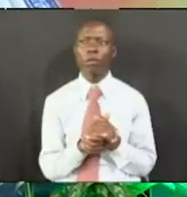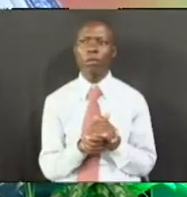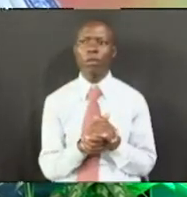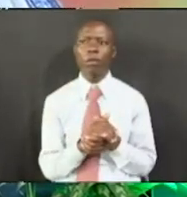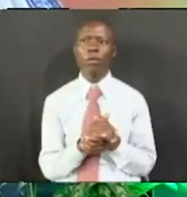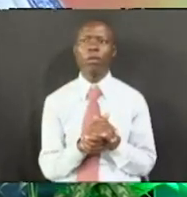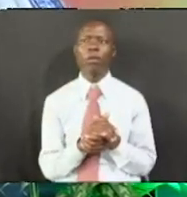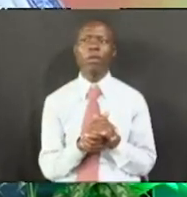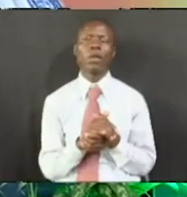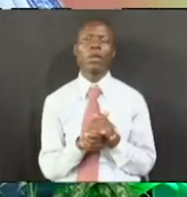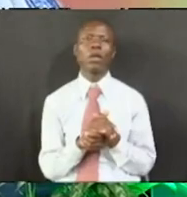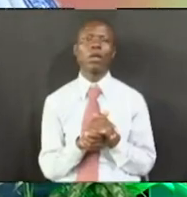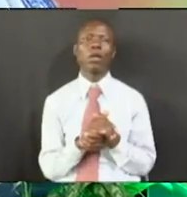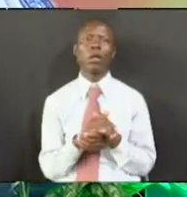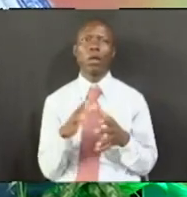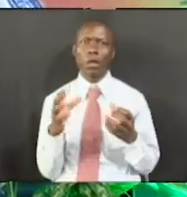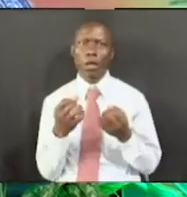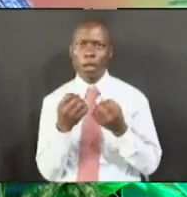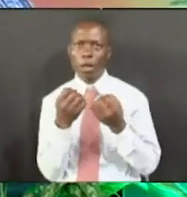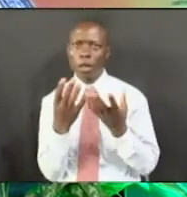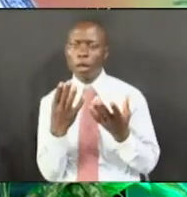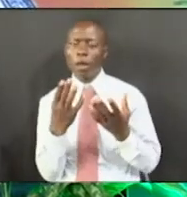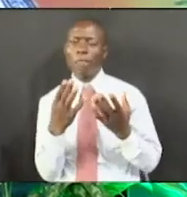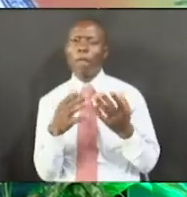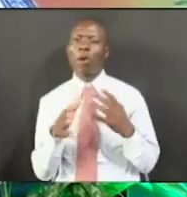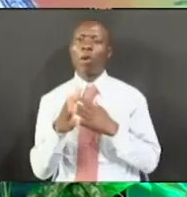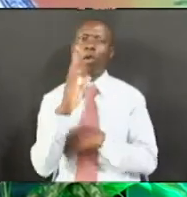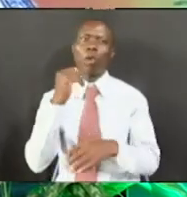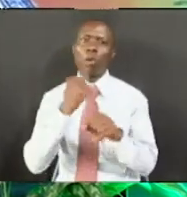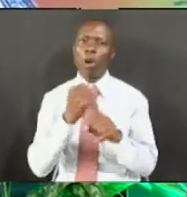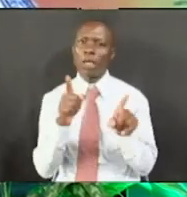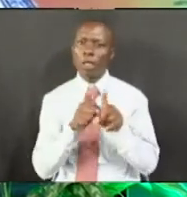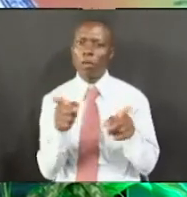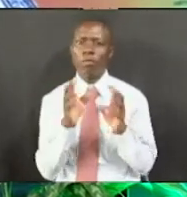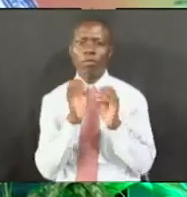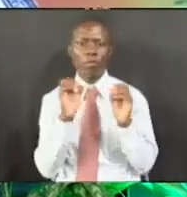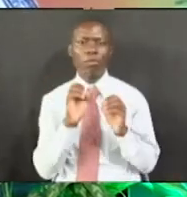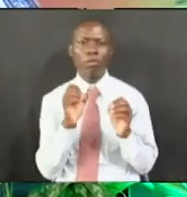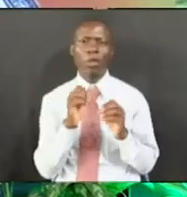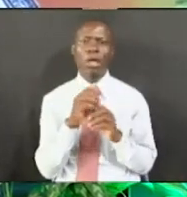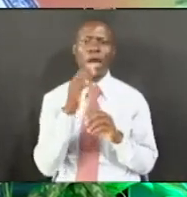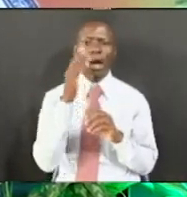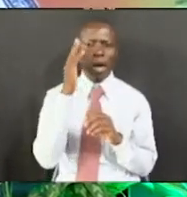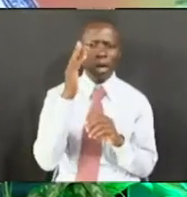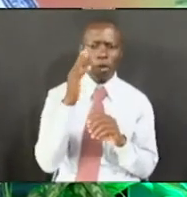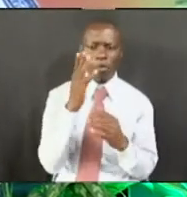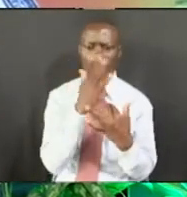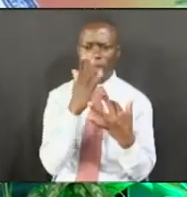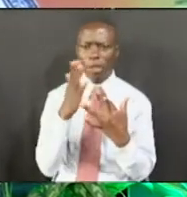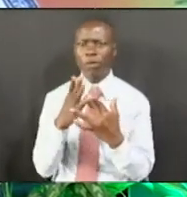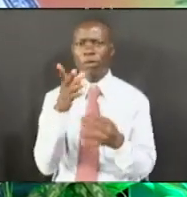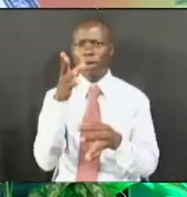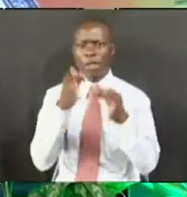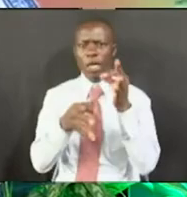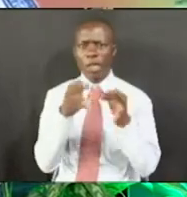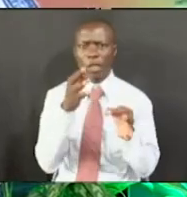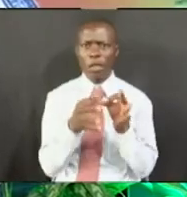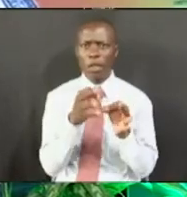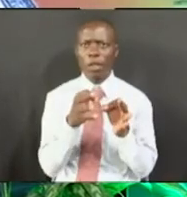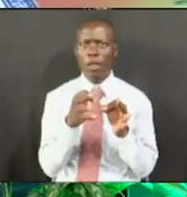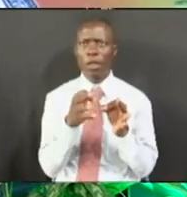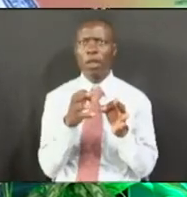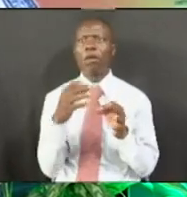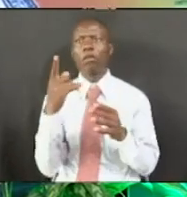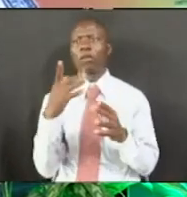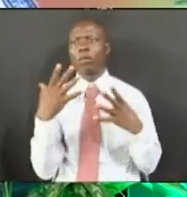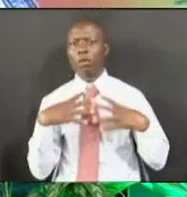Hallelujah. God does not work like that. I present to us a man among judges, a man Shamgar by